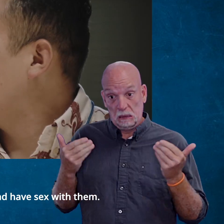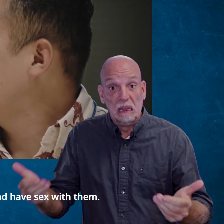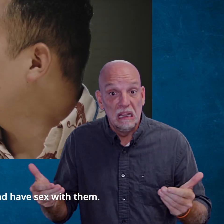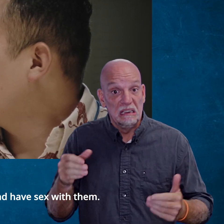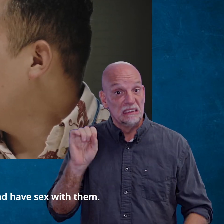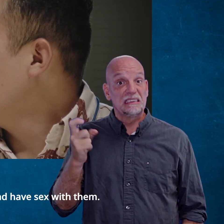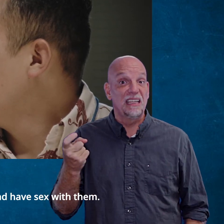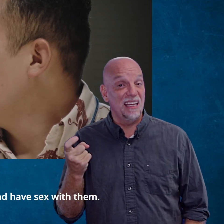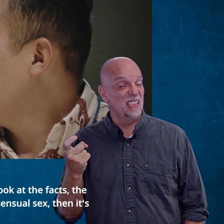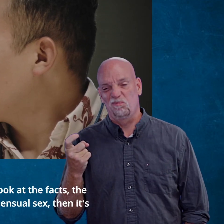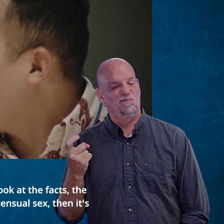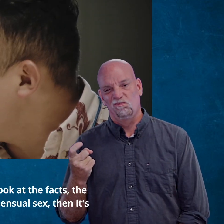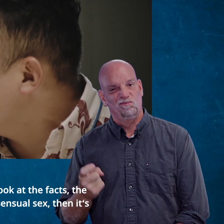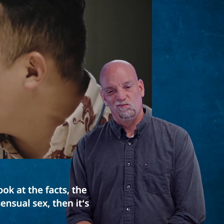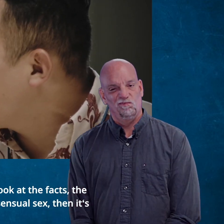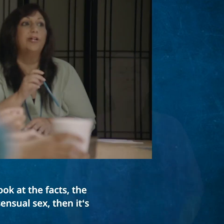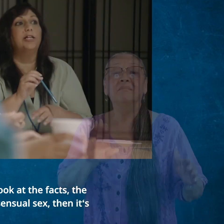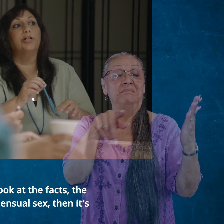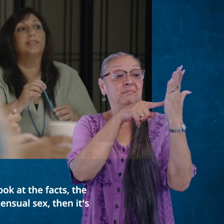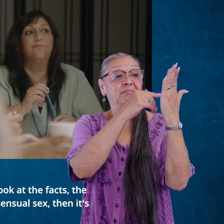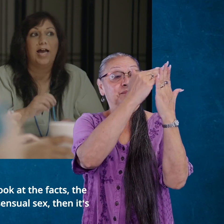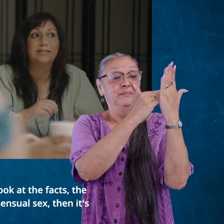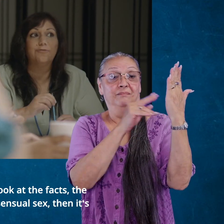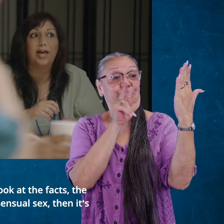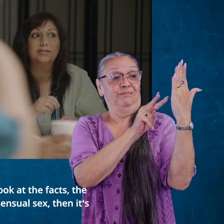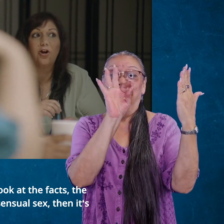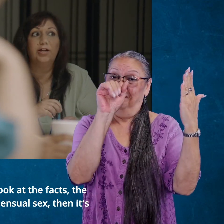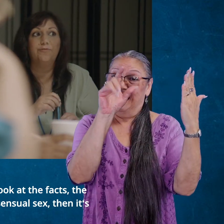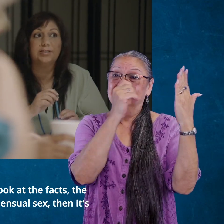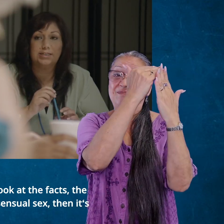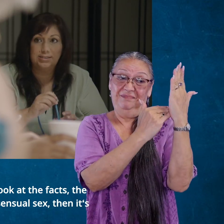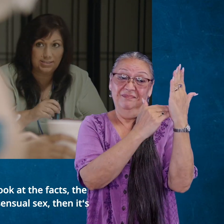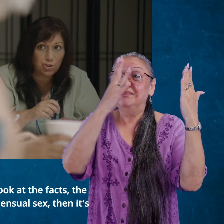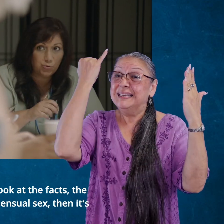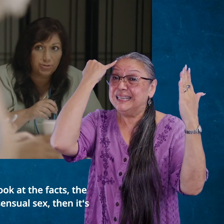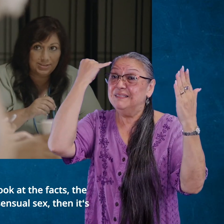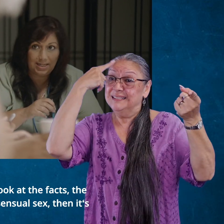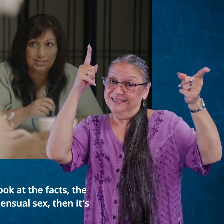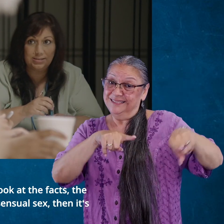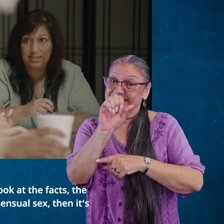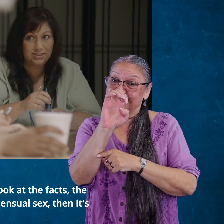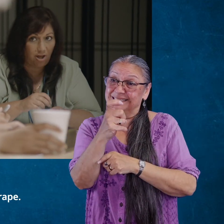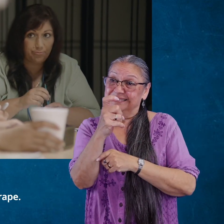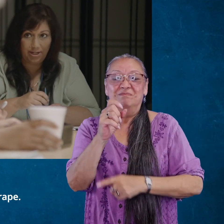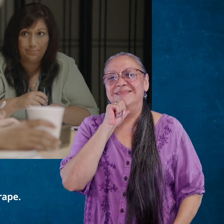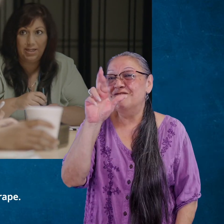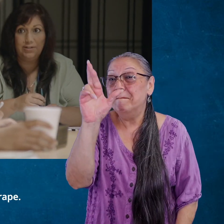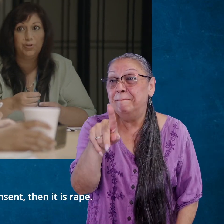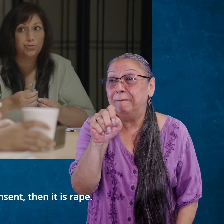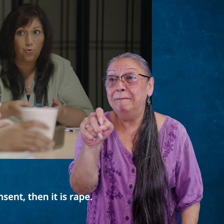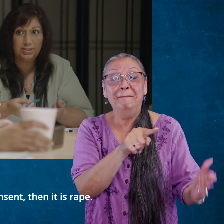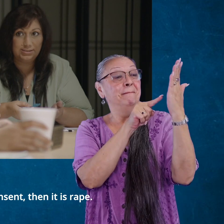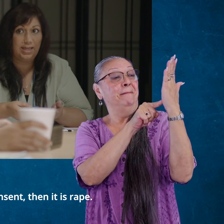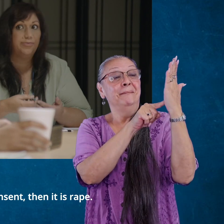to go and have sex with them. I think we got to look at the facts. The facts are, if it's consensual sex, then it's not rape.